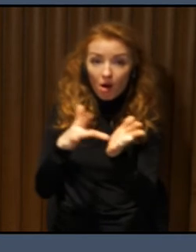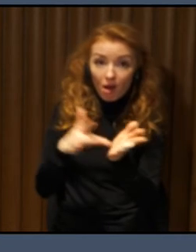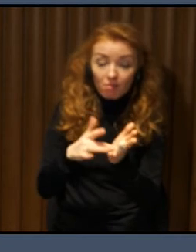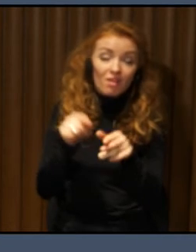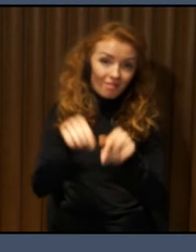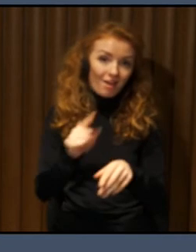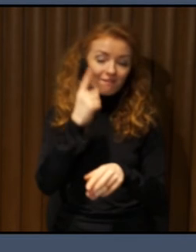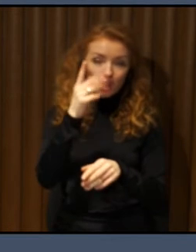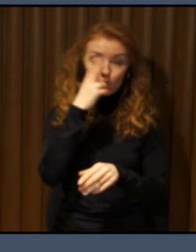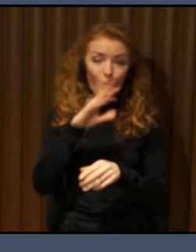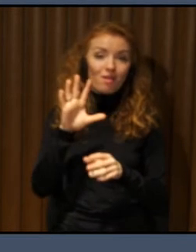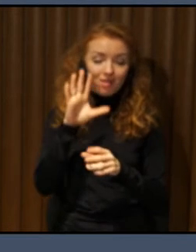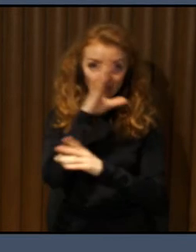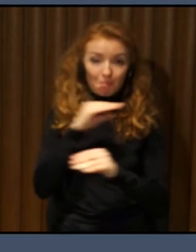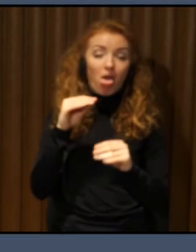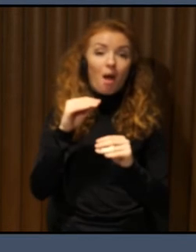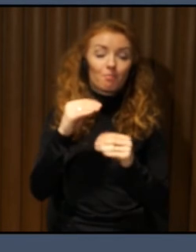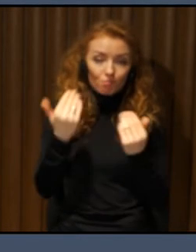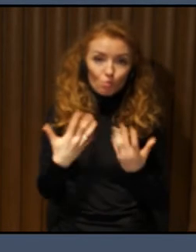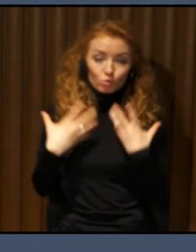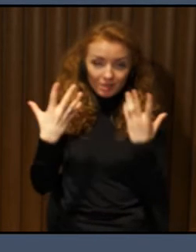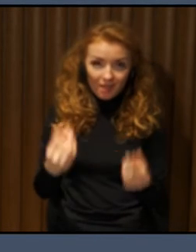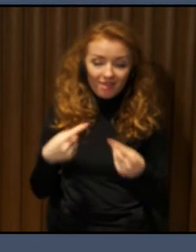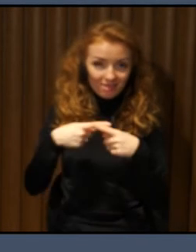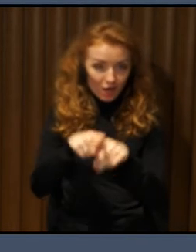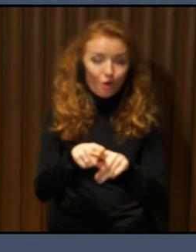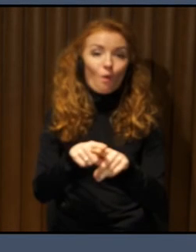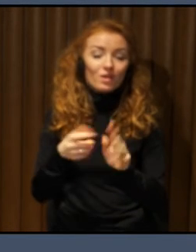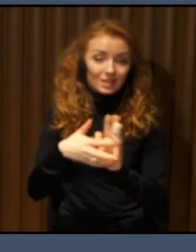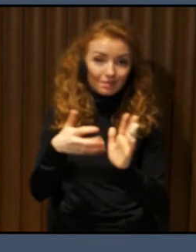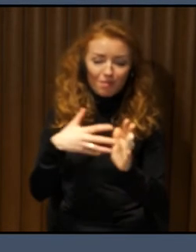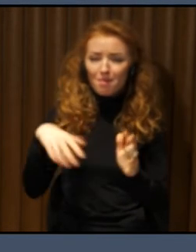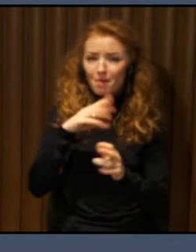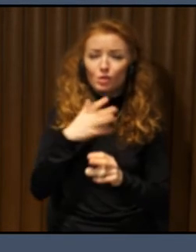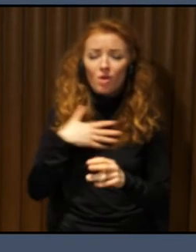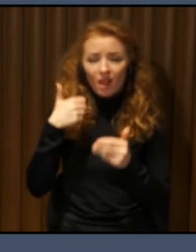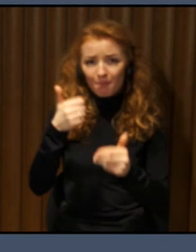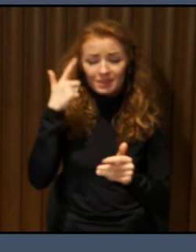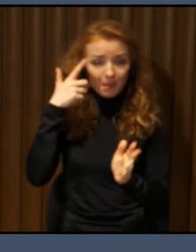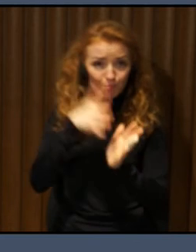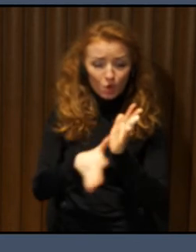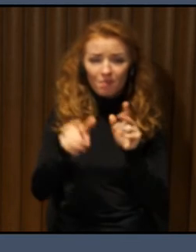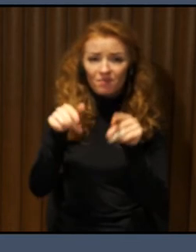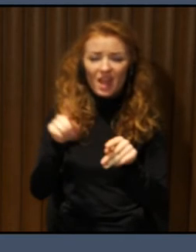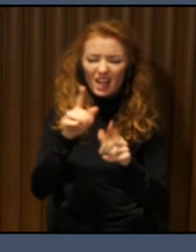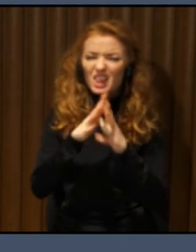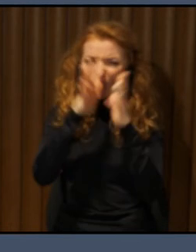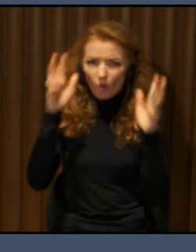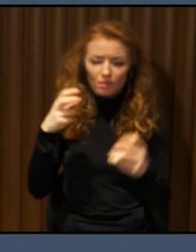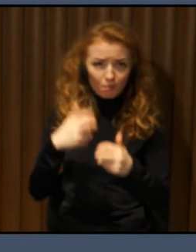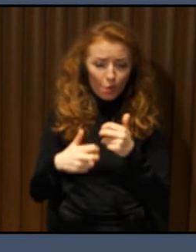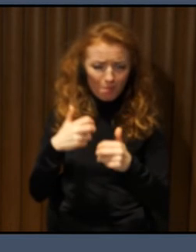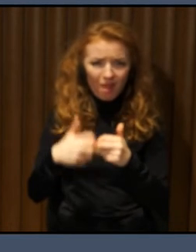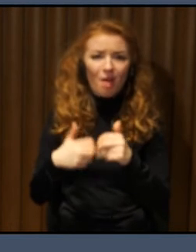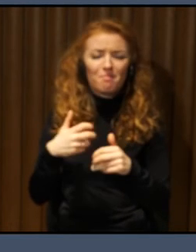really seen a lot of doors open up. We've done work with this now, from tracking funding flows to what